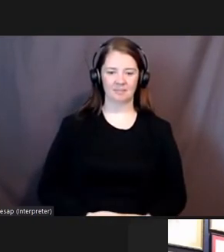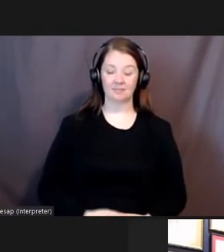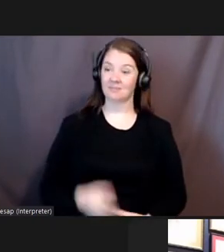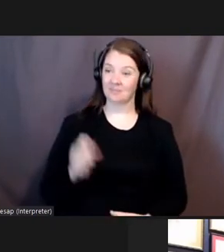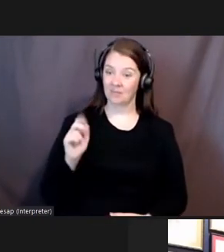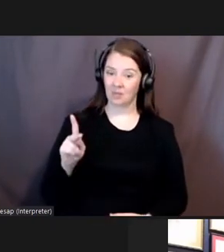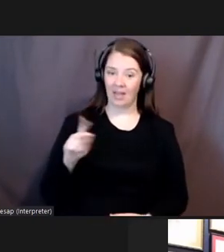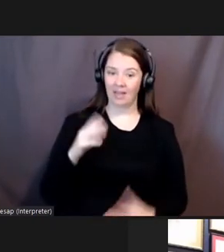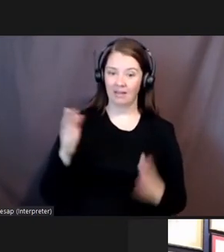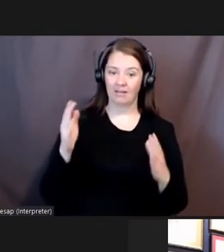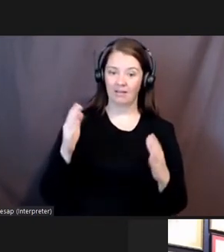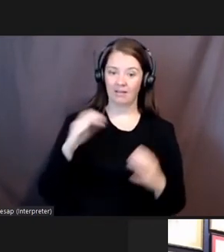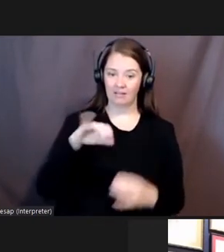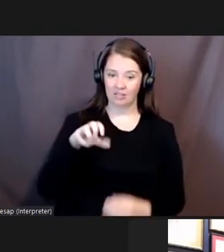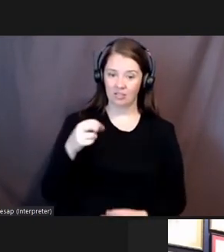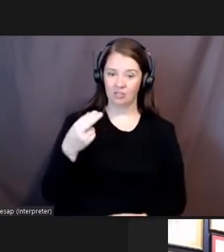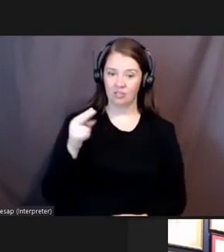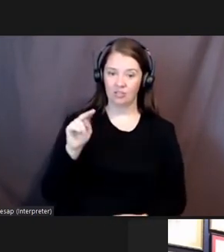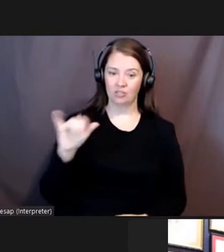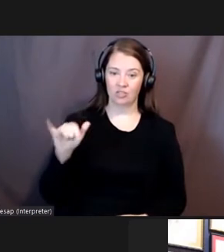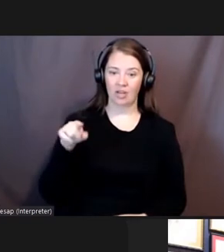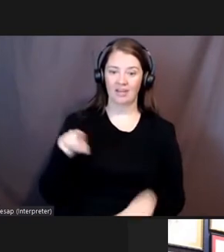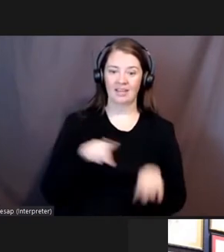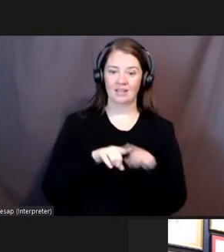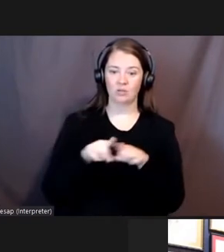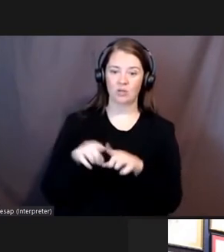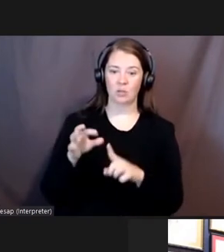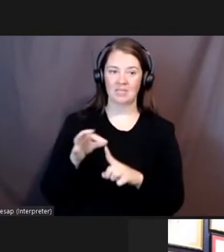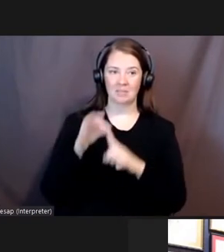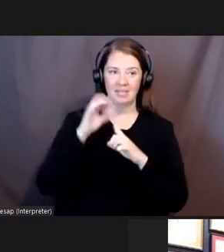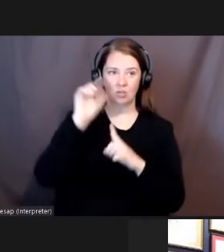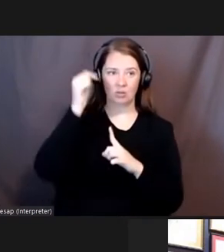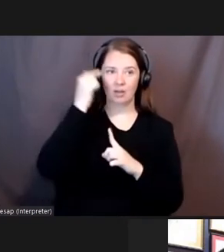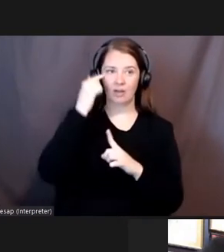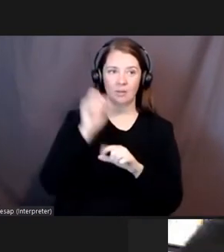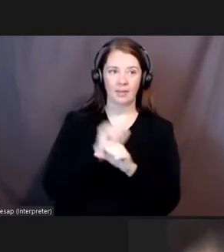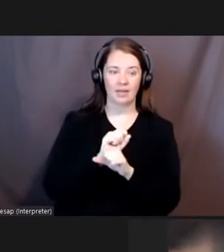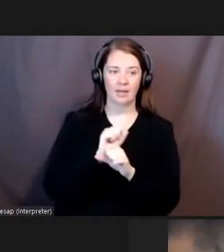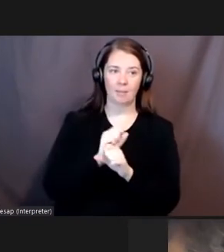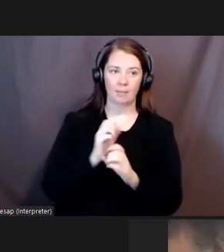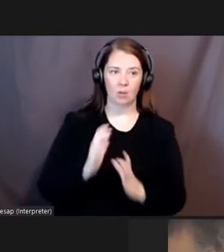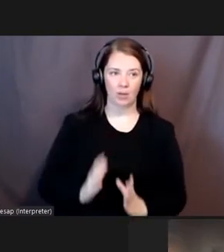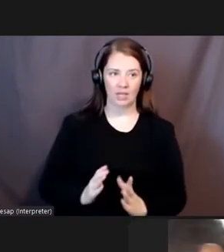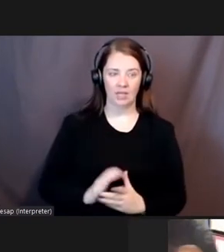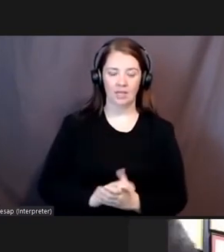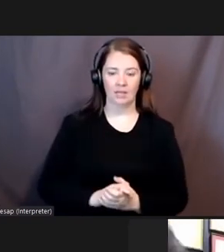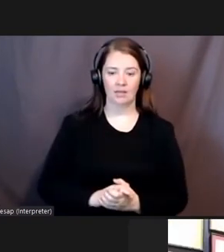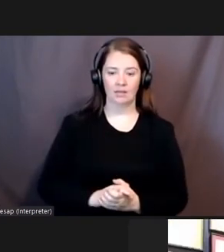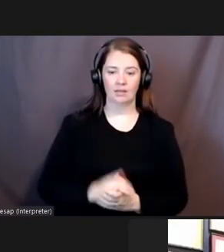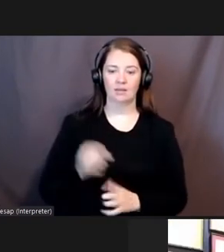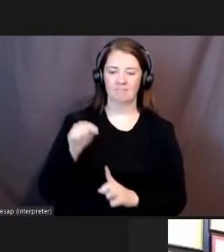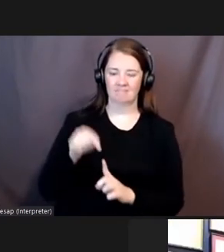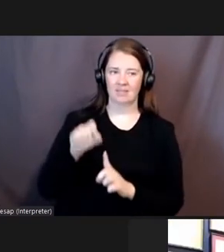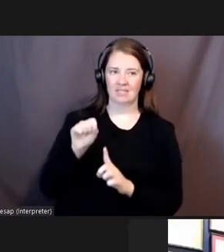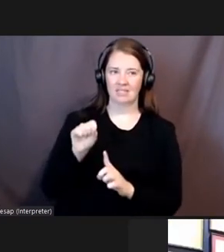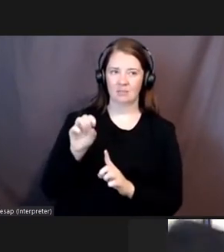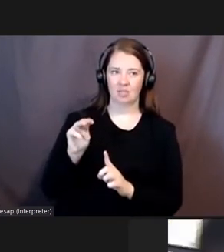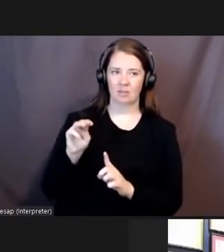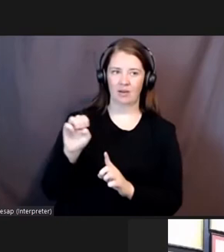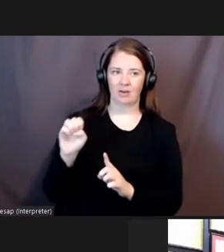Okay. Johnny is a special government employee as a subject matter